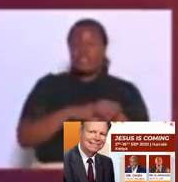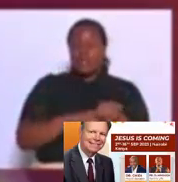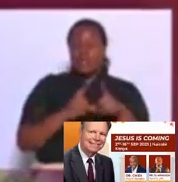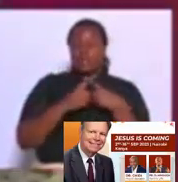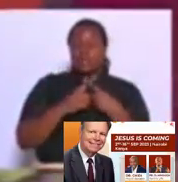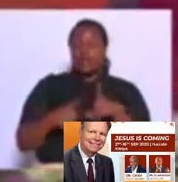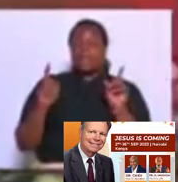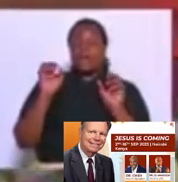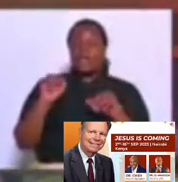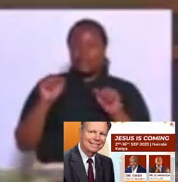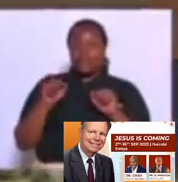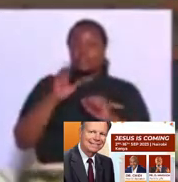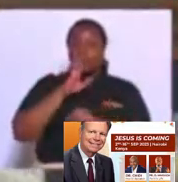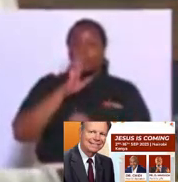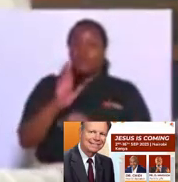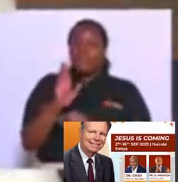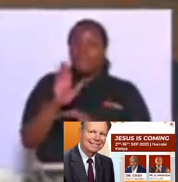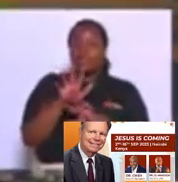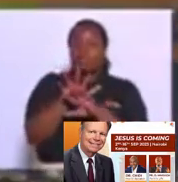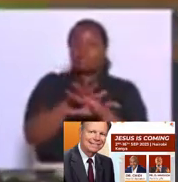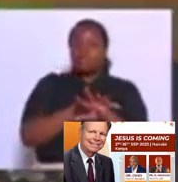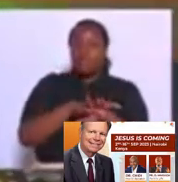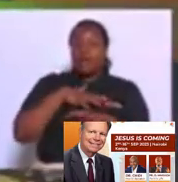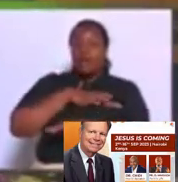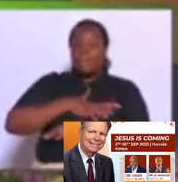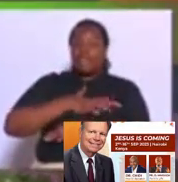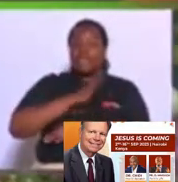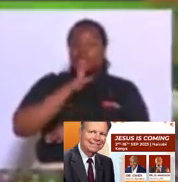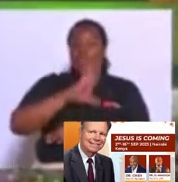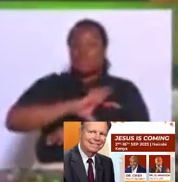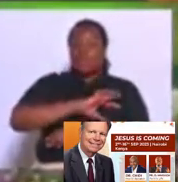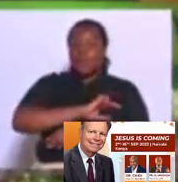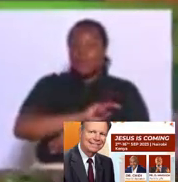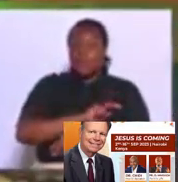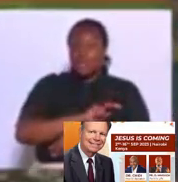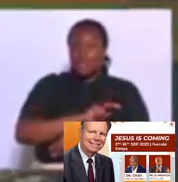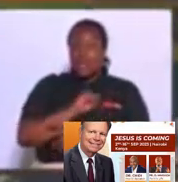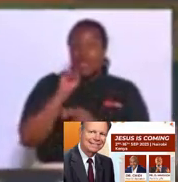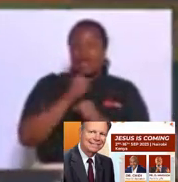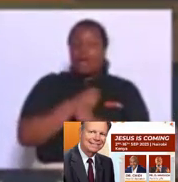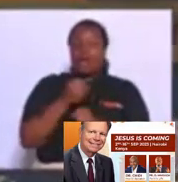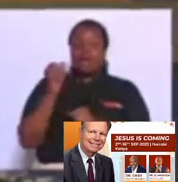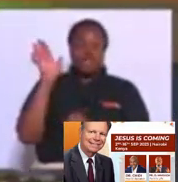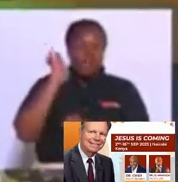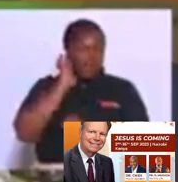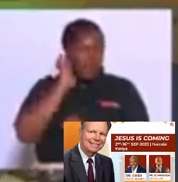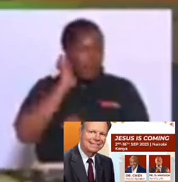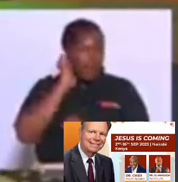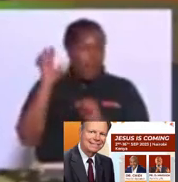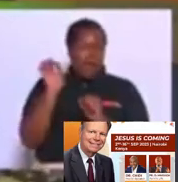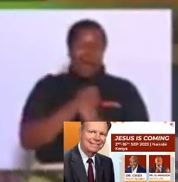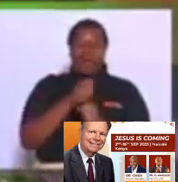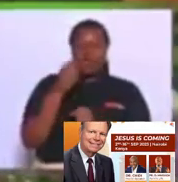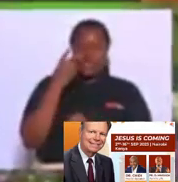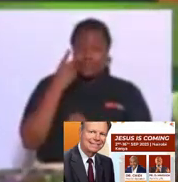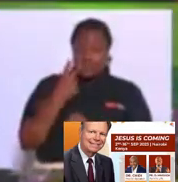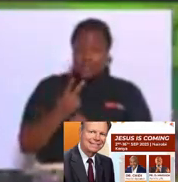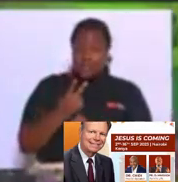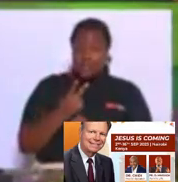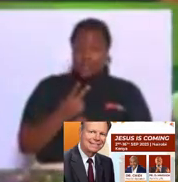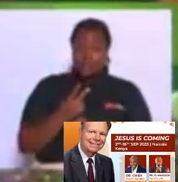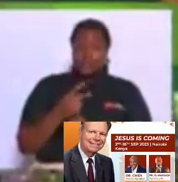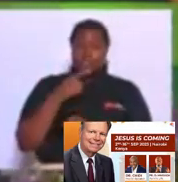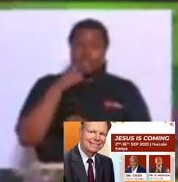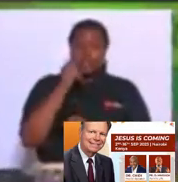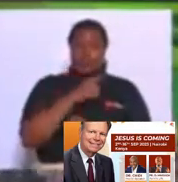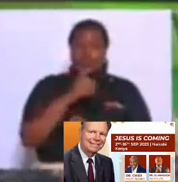they may be a little slow. Be patient with them. They may not hear as well. They may not see as well. And